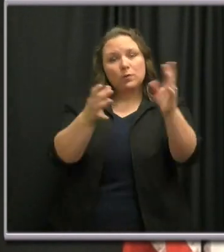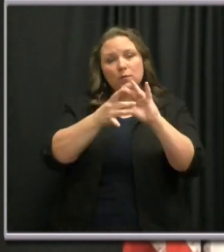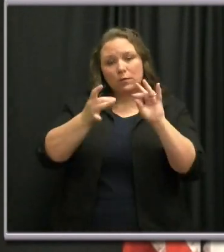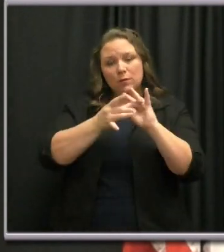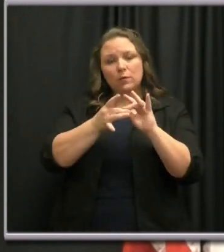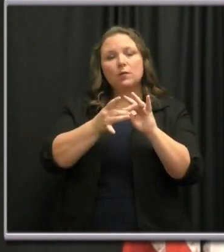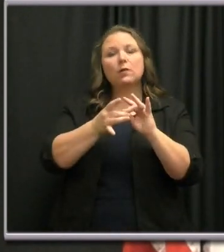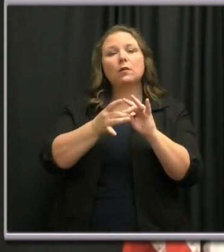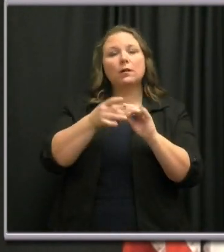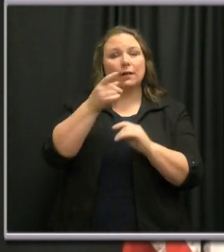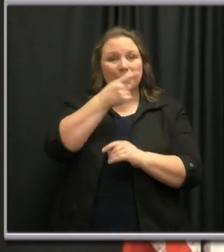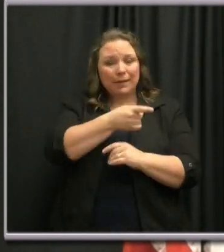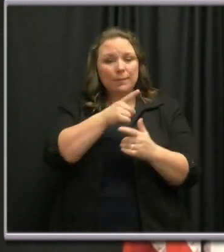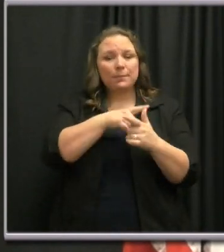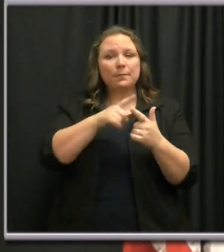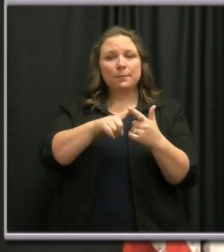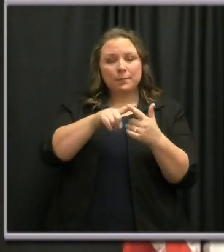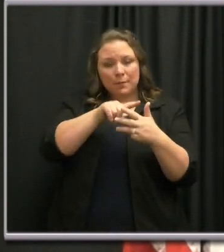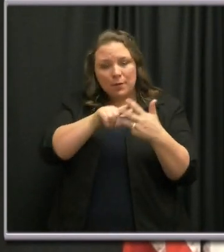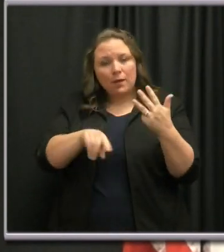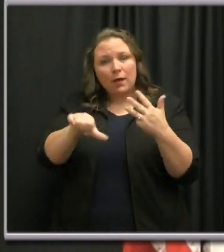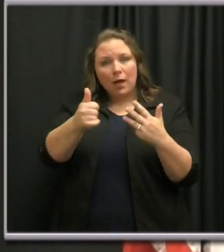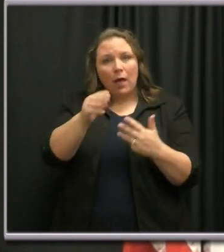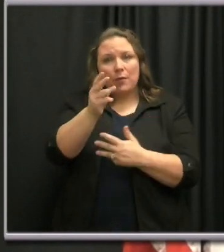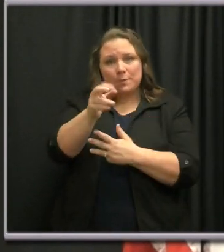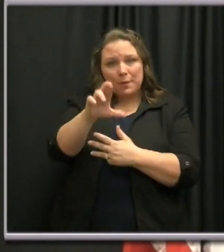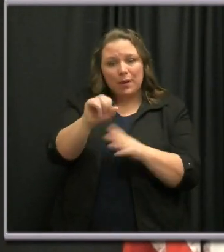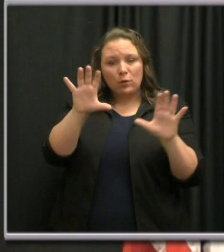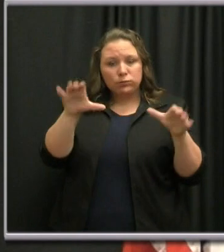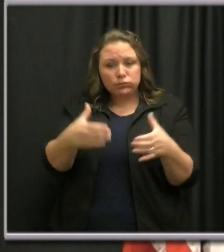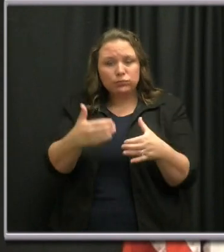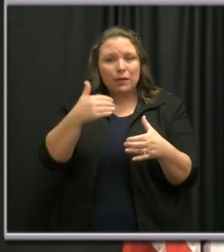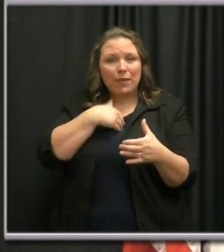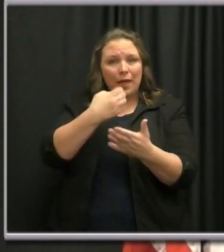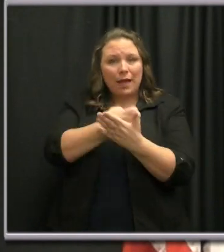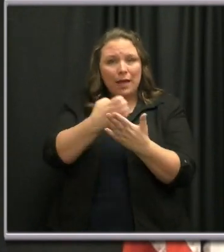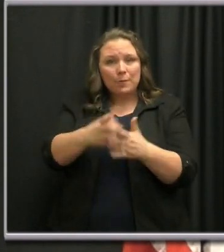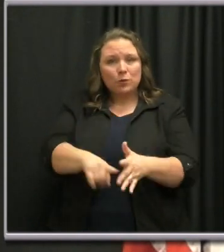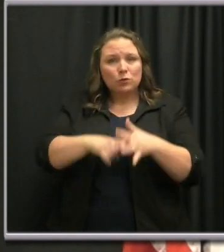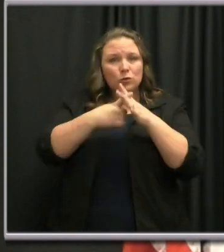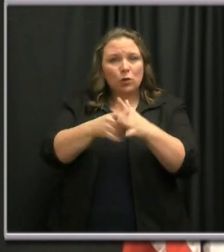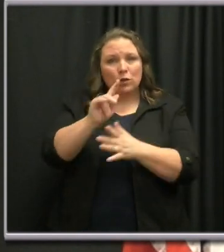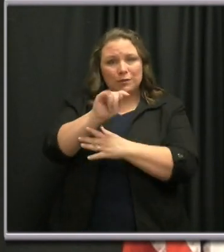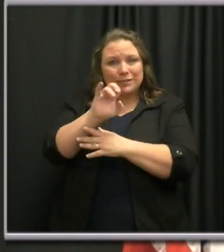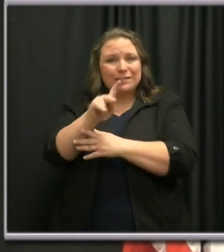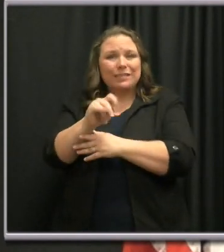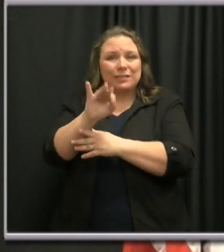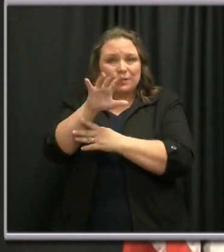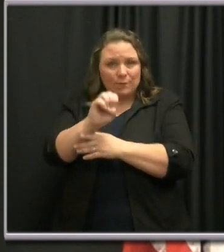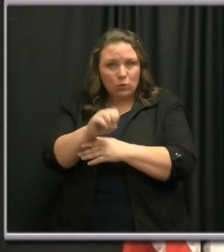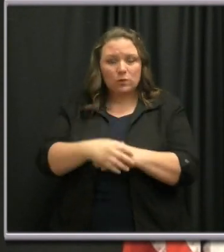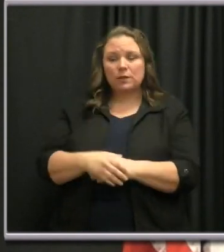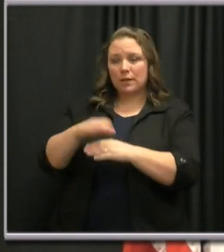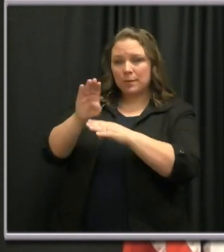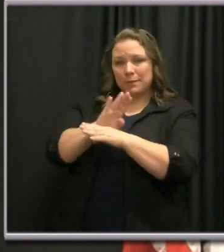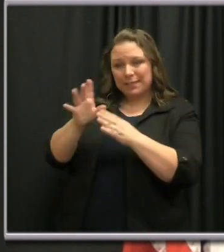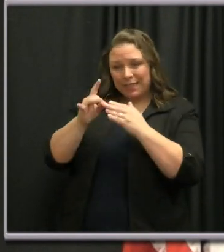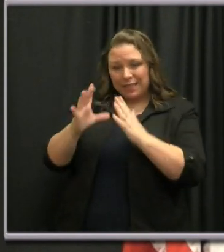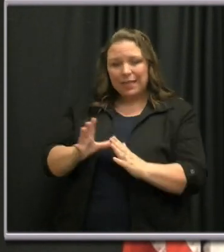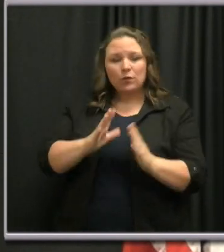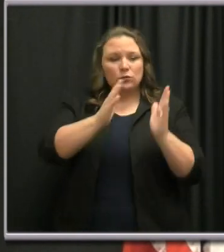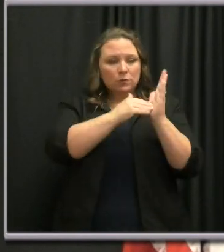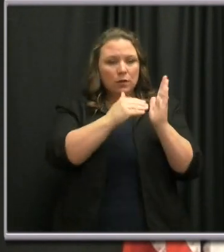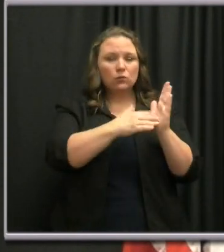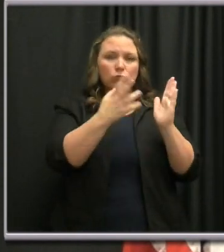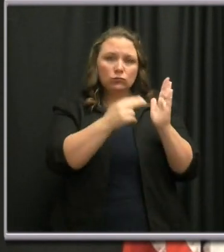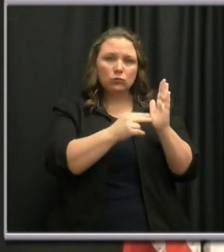mayors of the three other cities have formed the Tennessee Major Metro's Economics Restart Task Force. Business leaders and healthcare professionals from